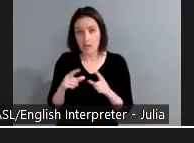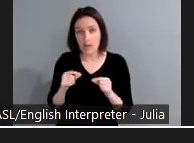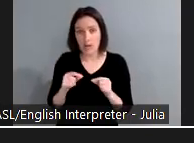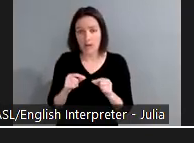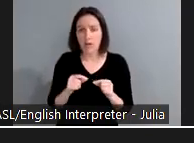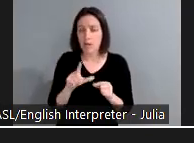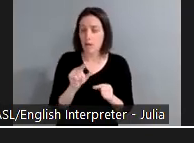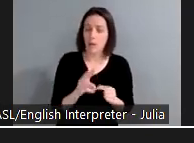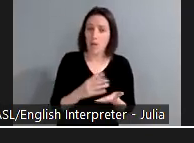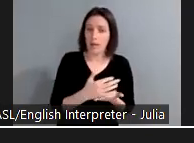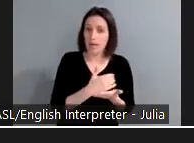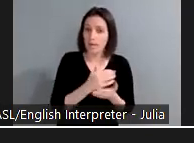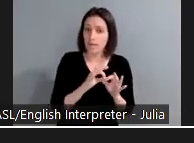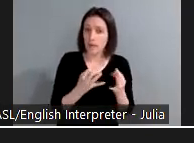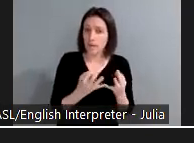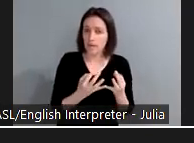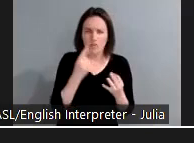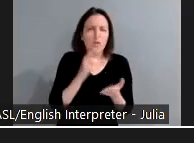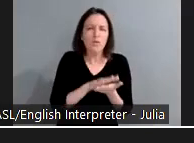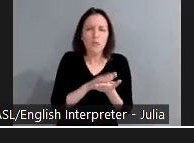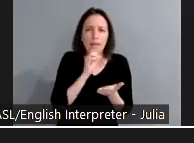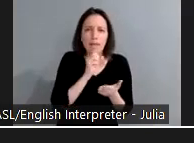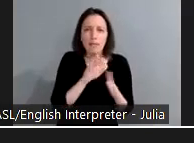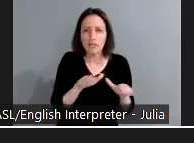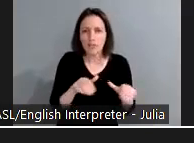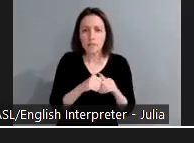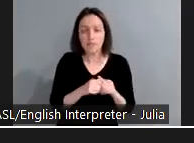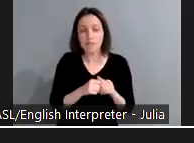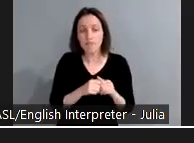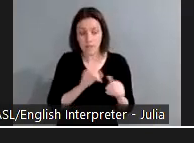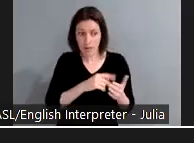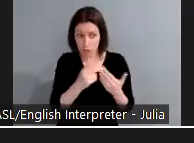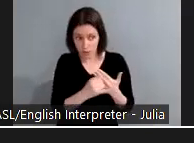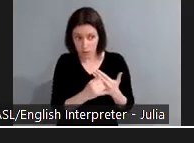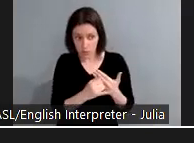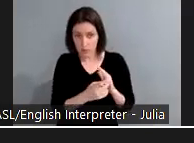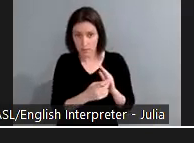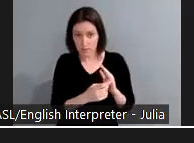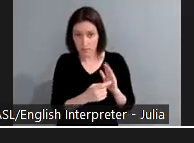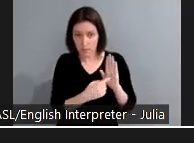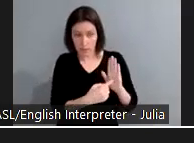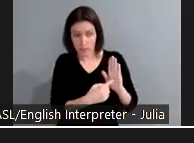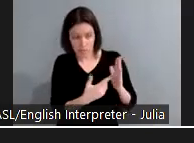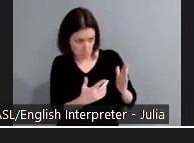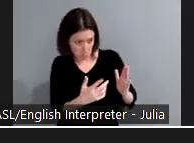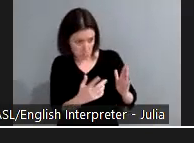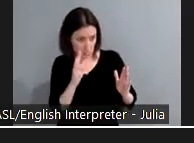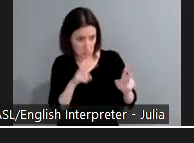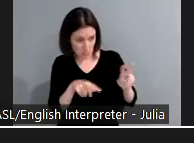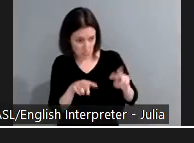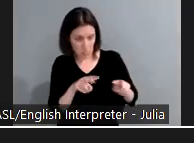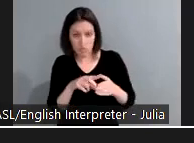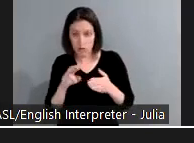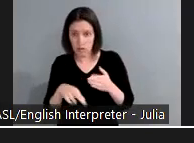children. The results of the demonstration project found that providing summer